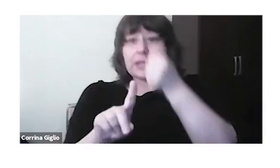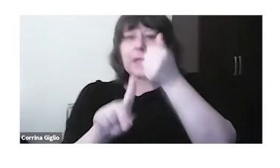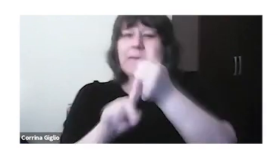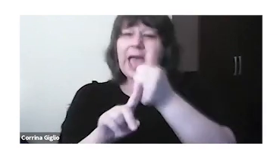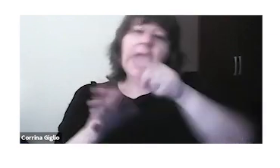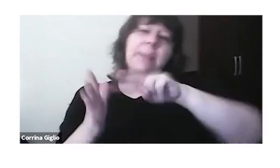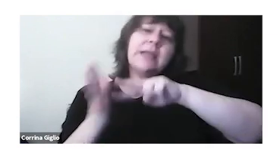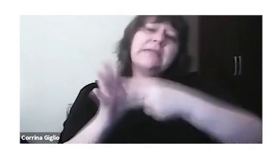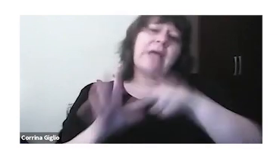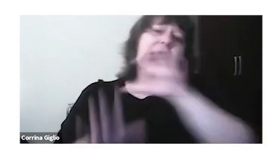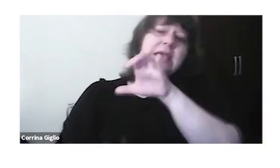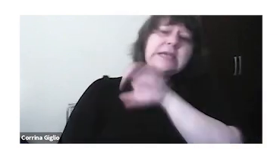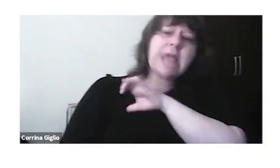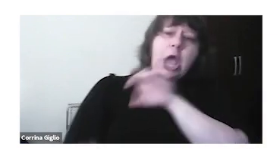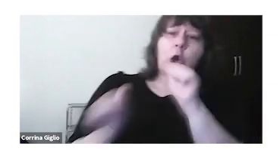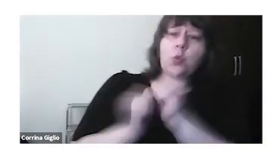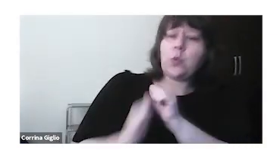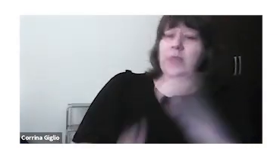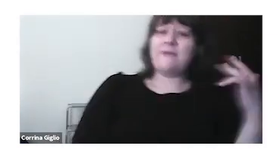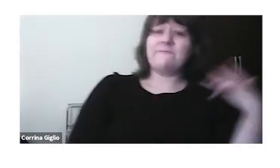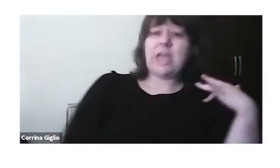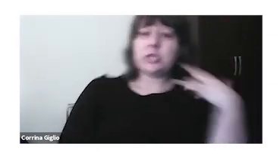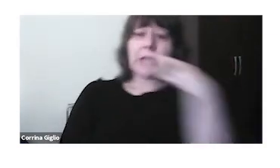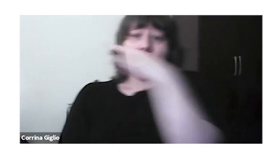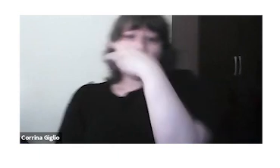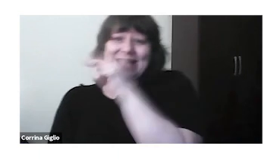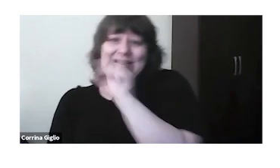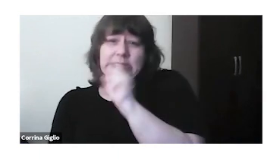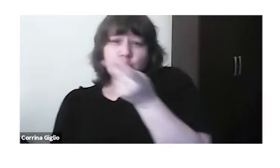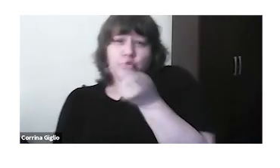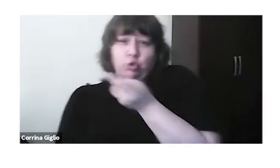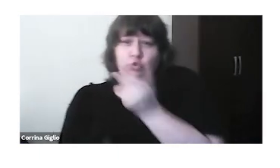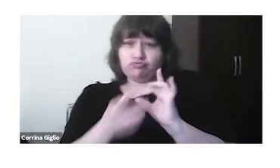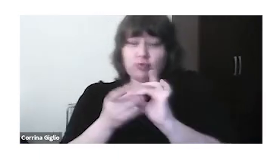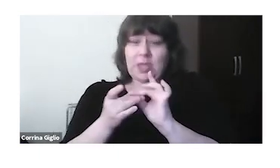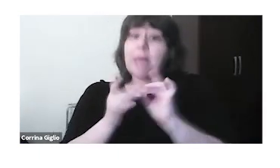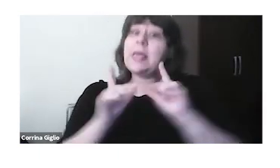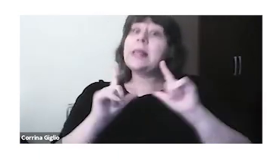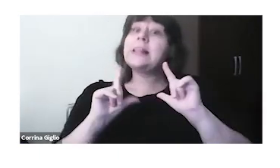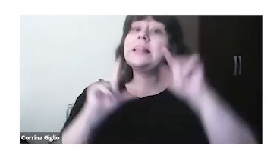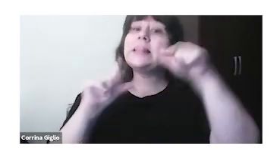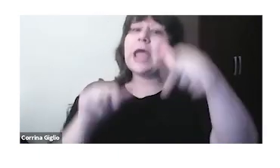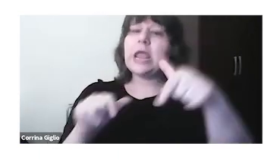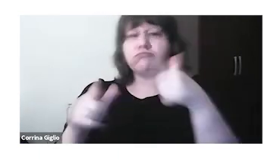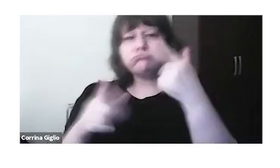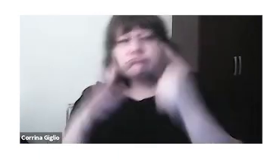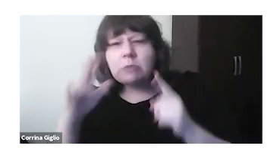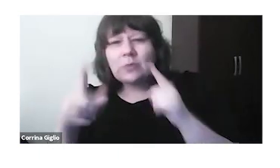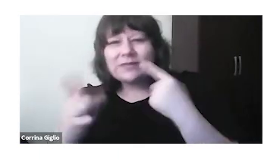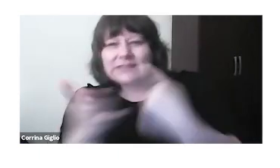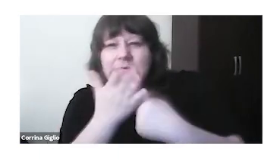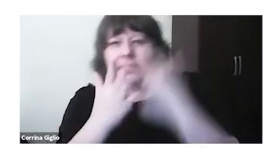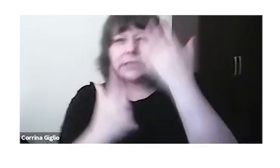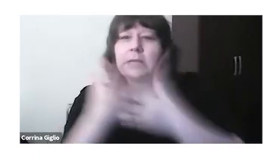of the relationship between fashion and Blackness. Then we'd like to go through some of the missteps within the fashion industry,